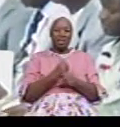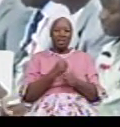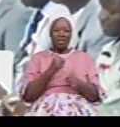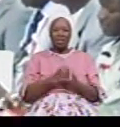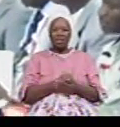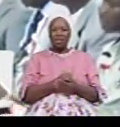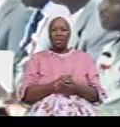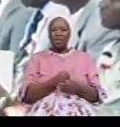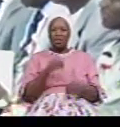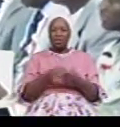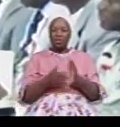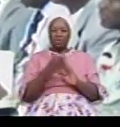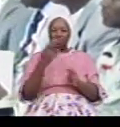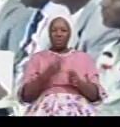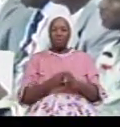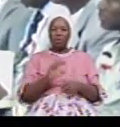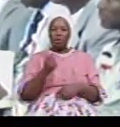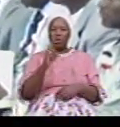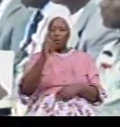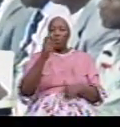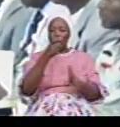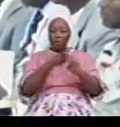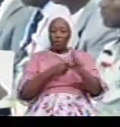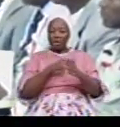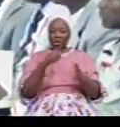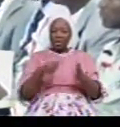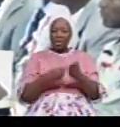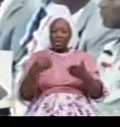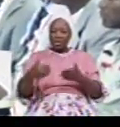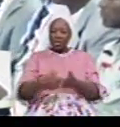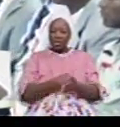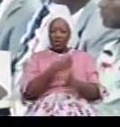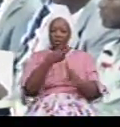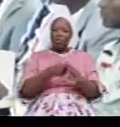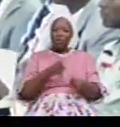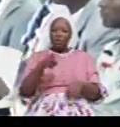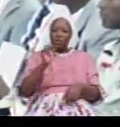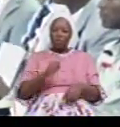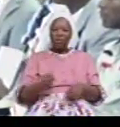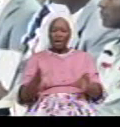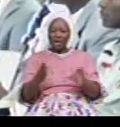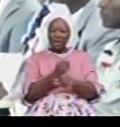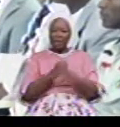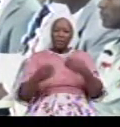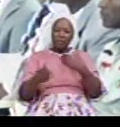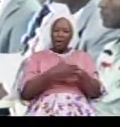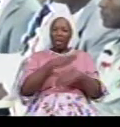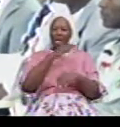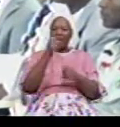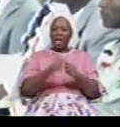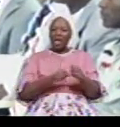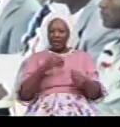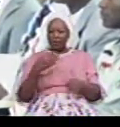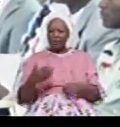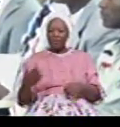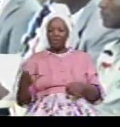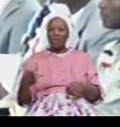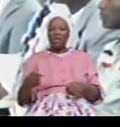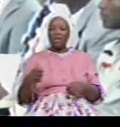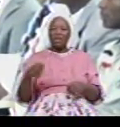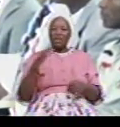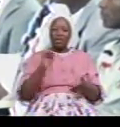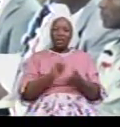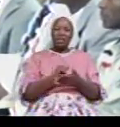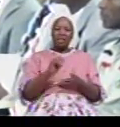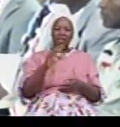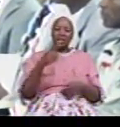Only one month, this new month, you can recover everything the Amalekites have